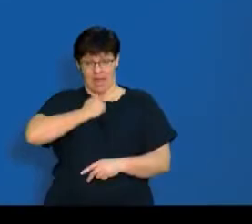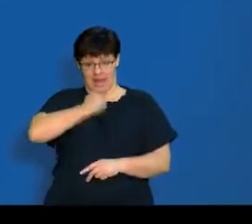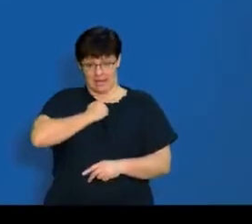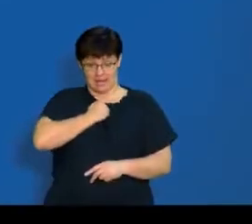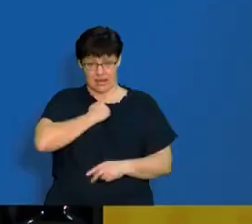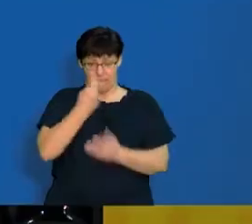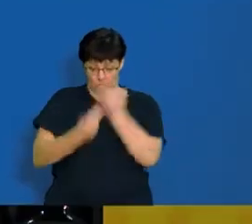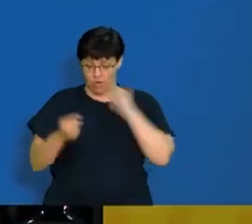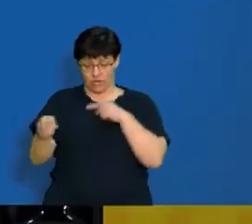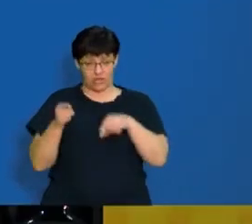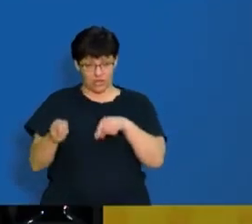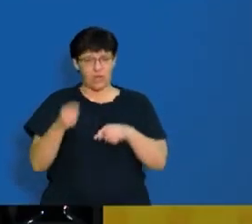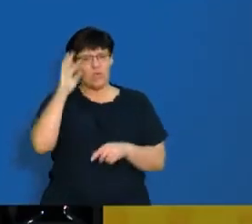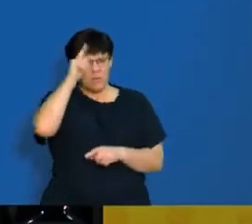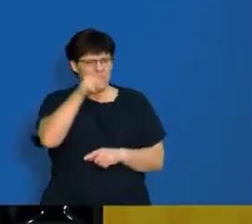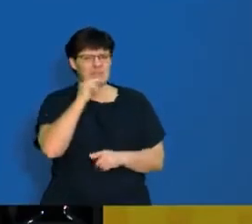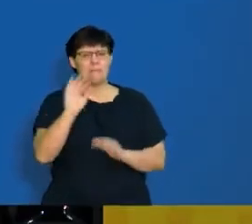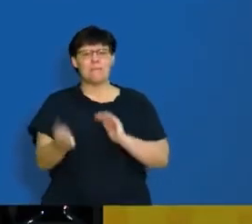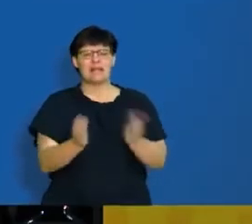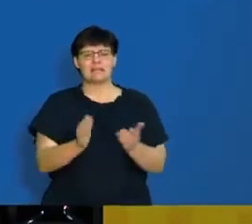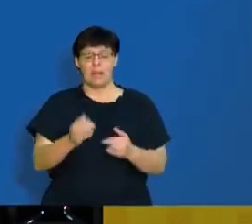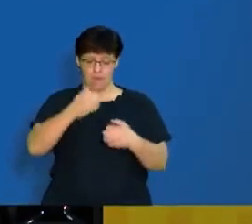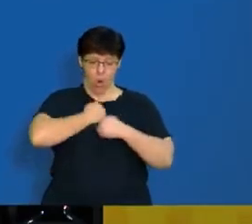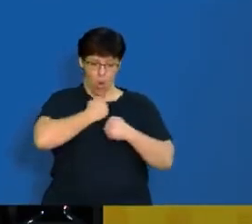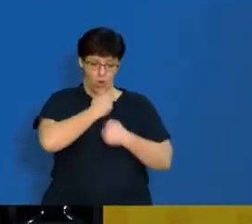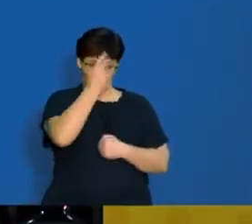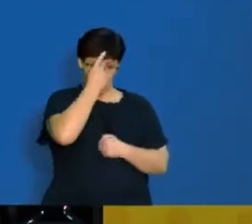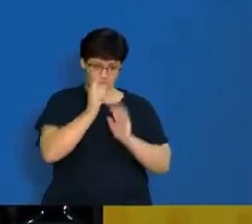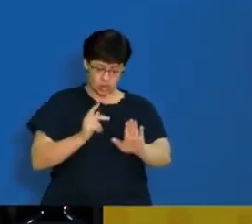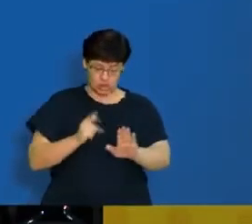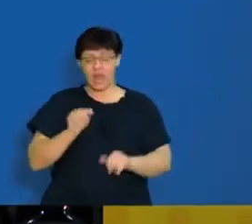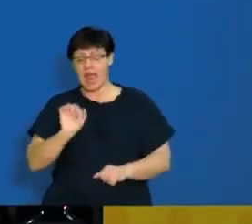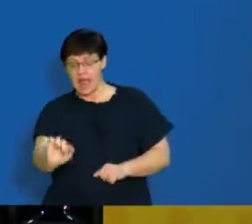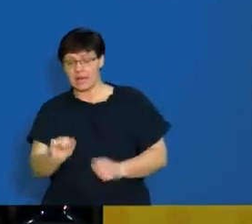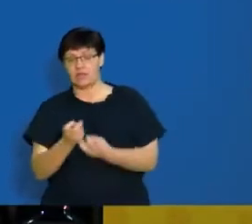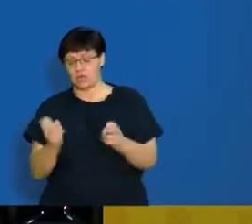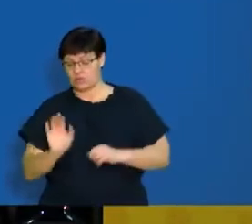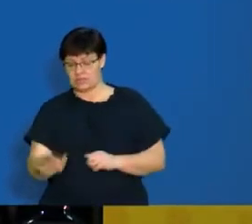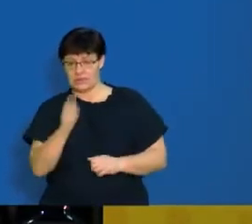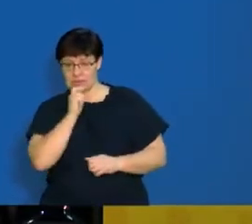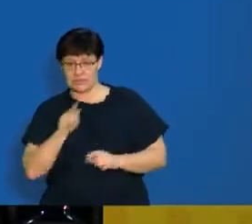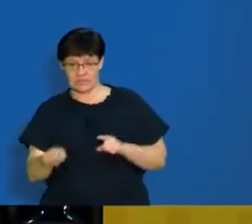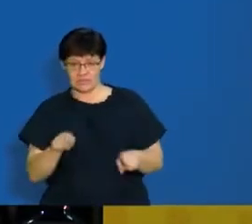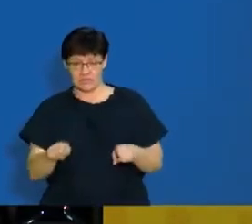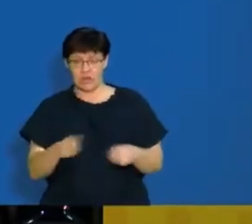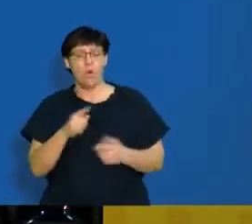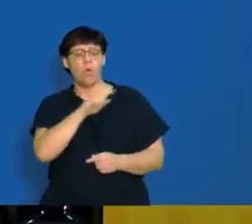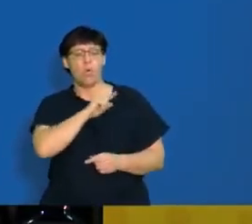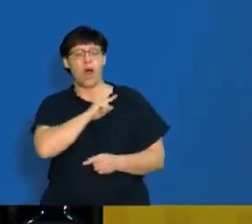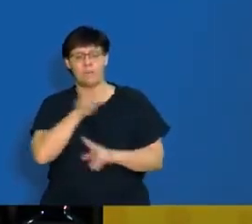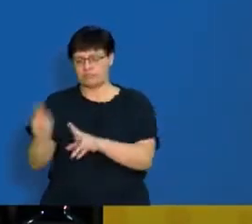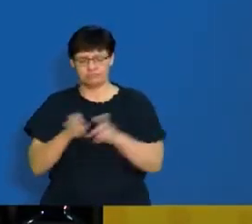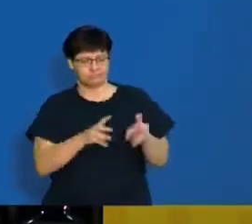told you that there has to be a balance between own knowledge and using information from the source, because you are not just